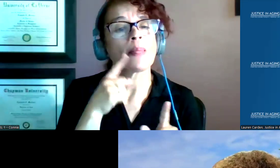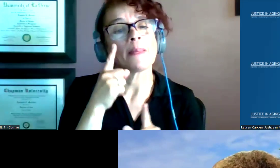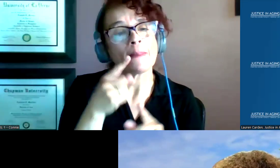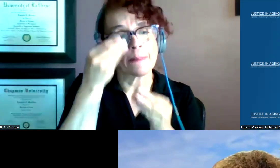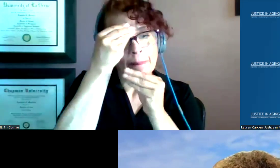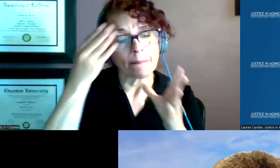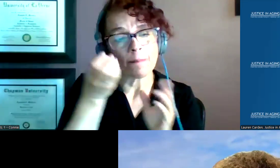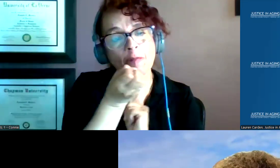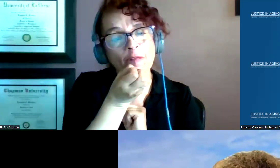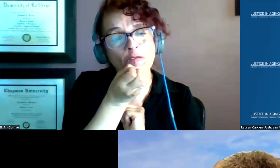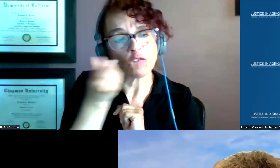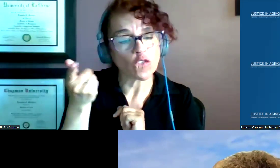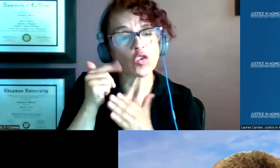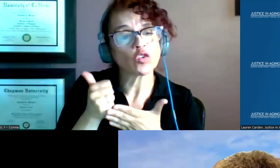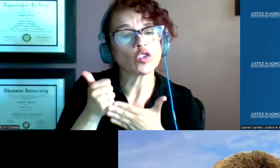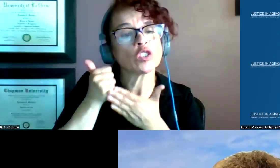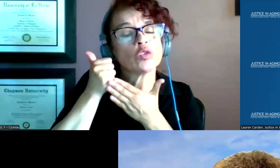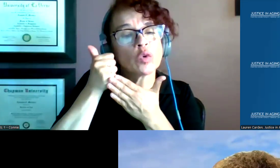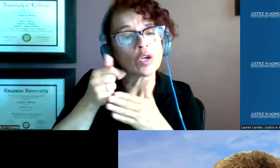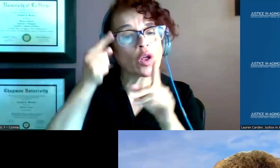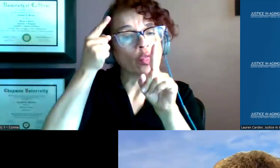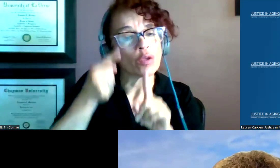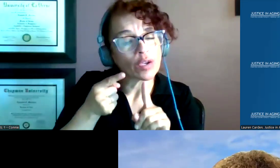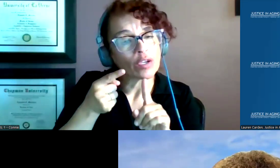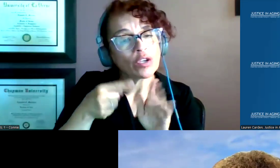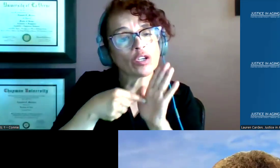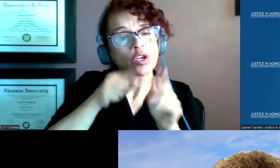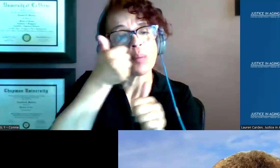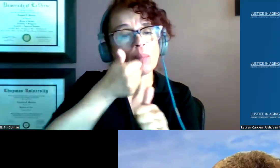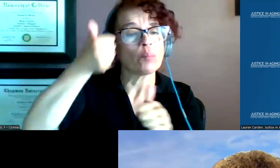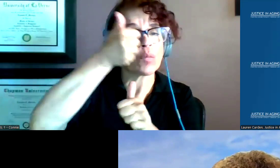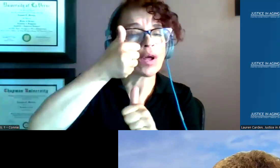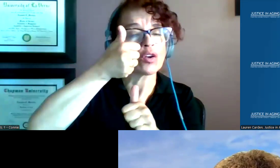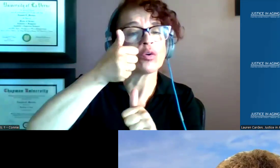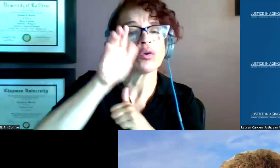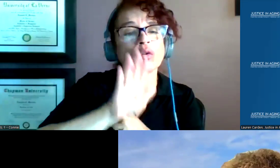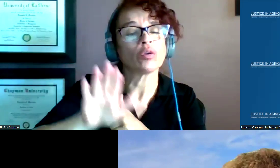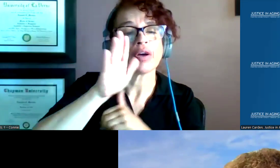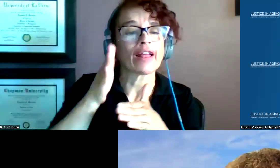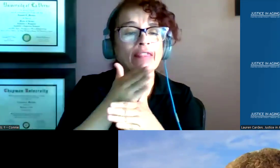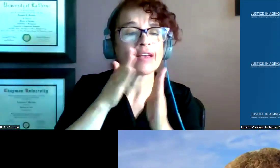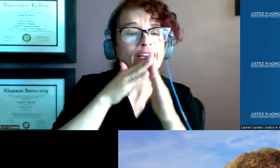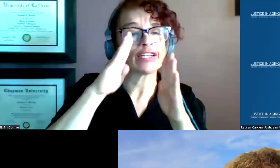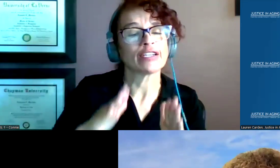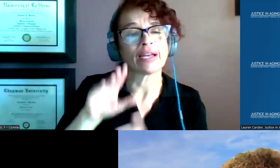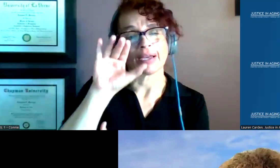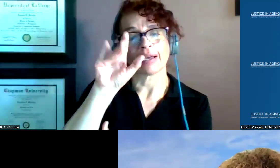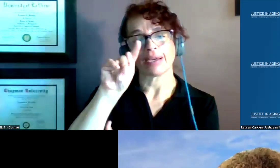mention just a few bills that could help further this goal and kind of represent priorities around shared housing and tenant